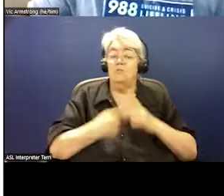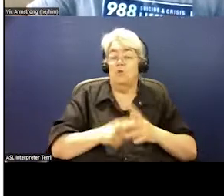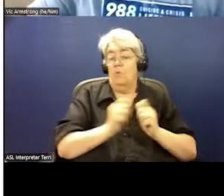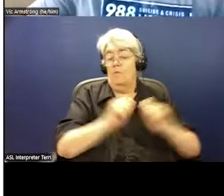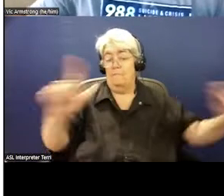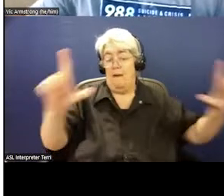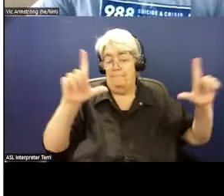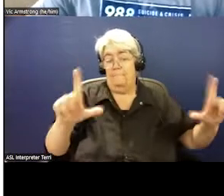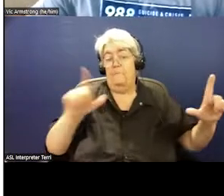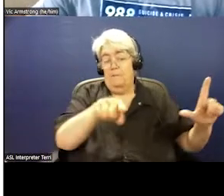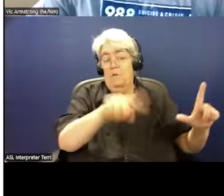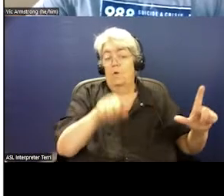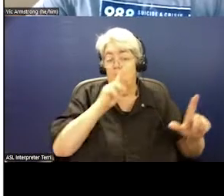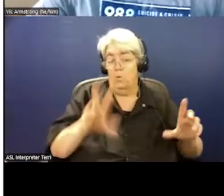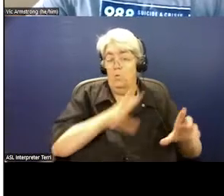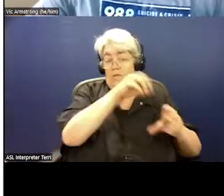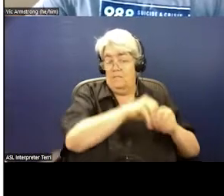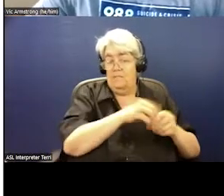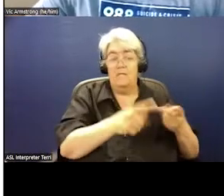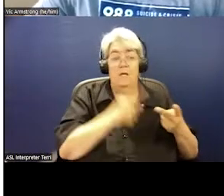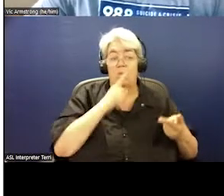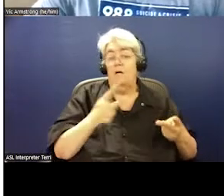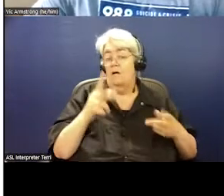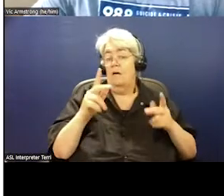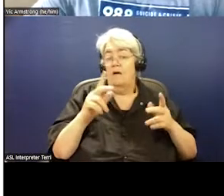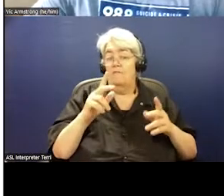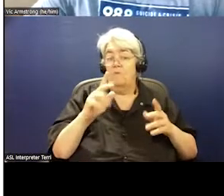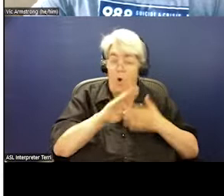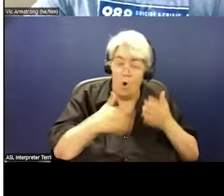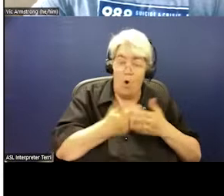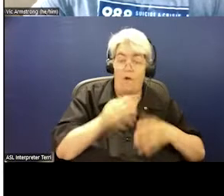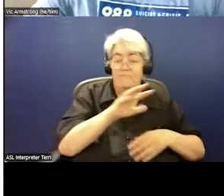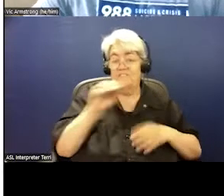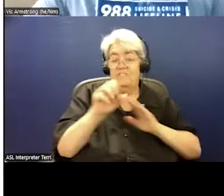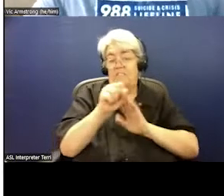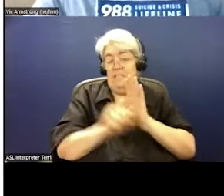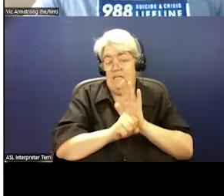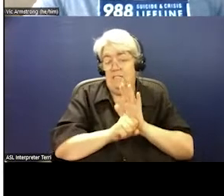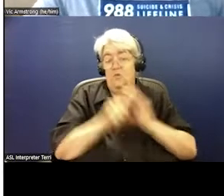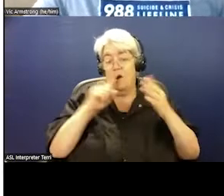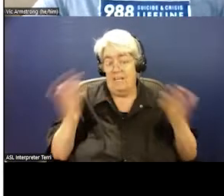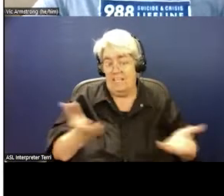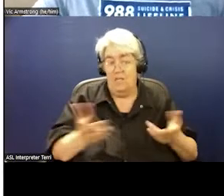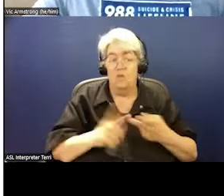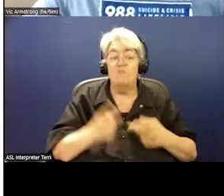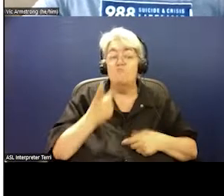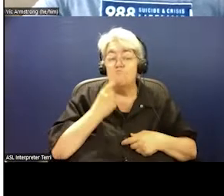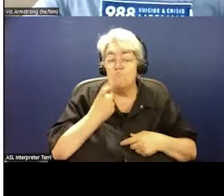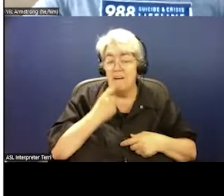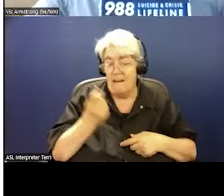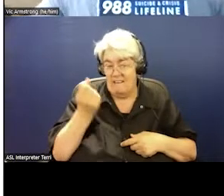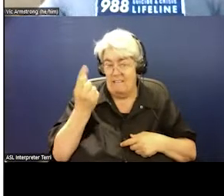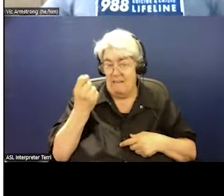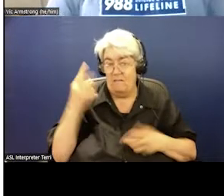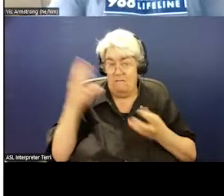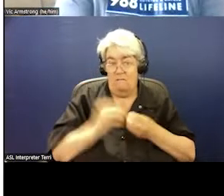our participation. We do have participation from all 50 states. The states in red, the 11 states in red,